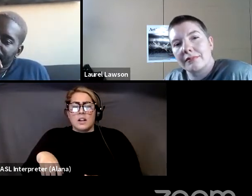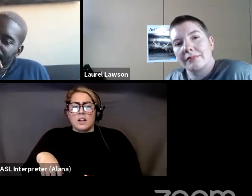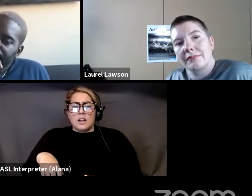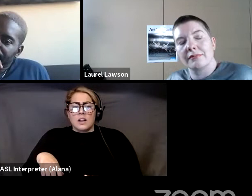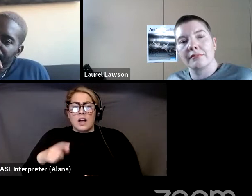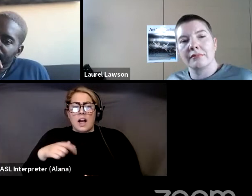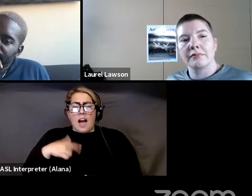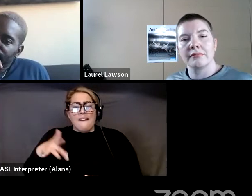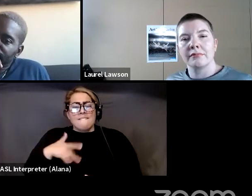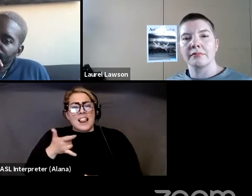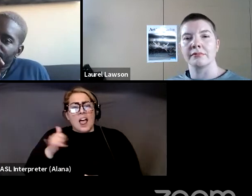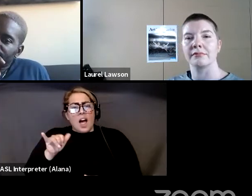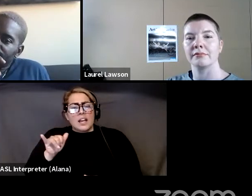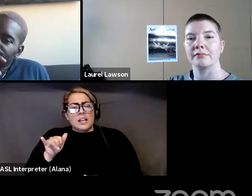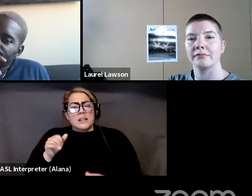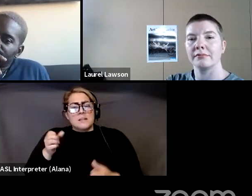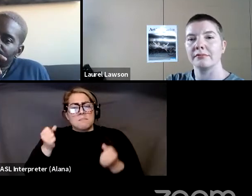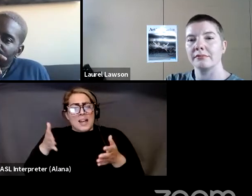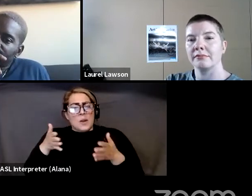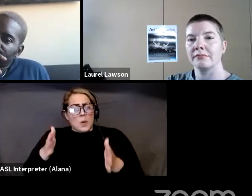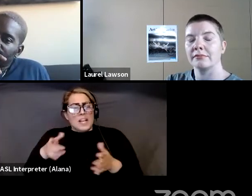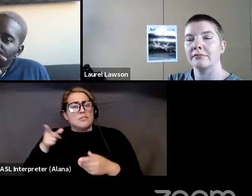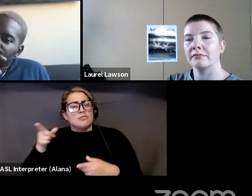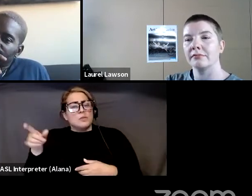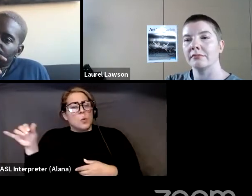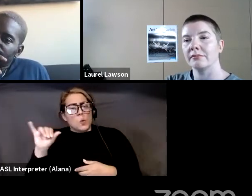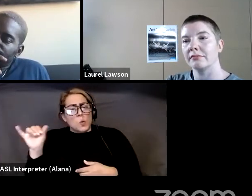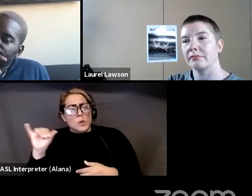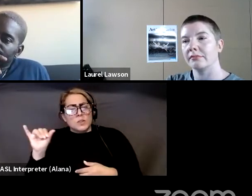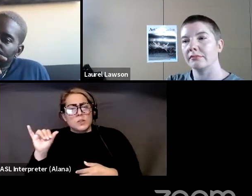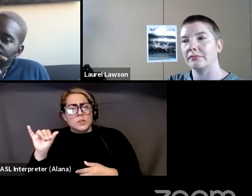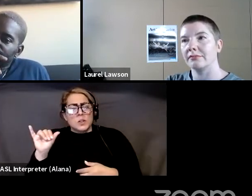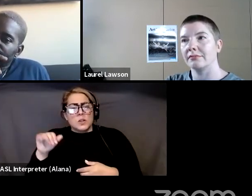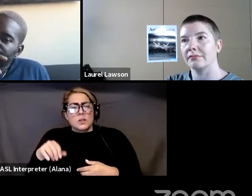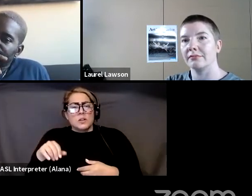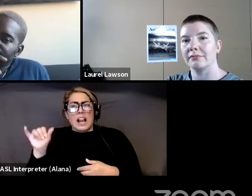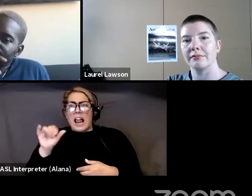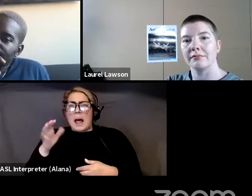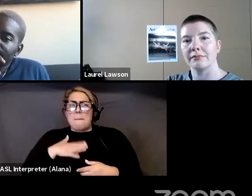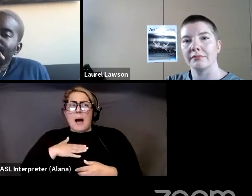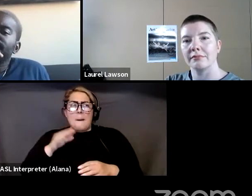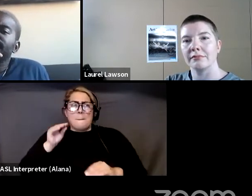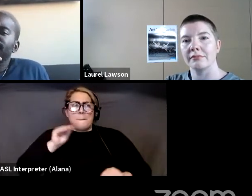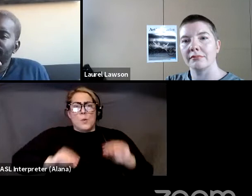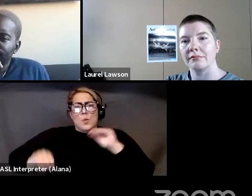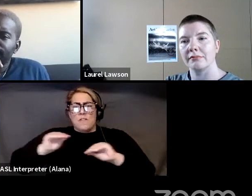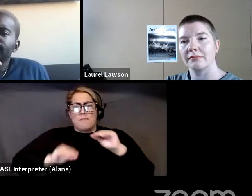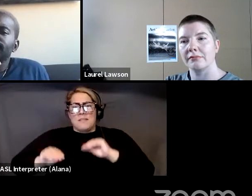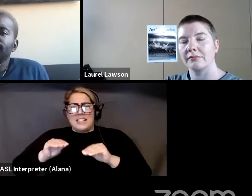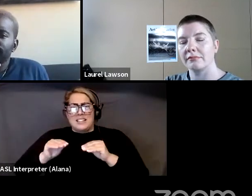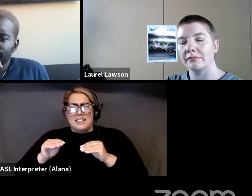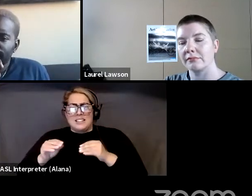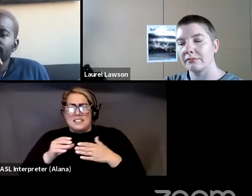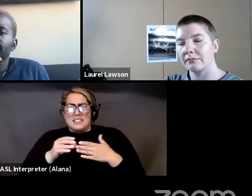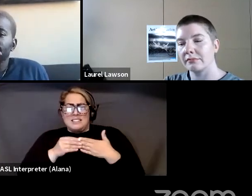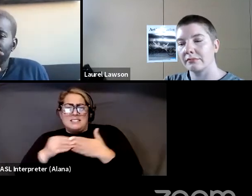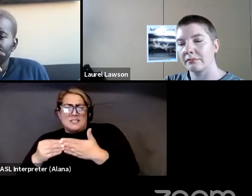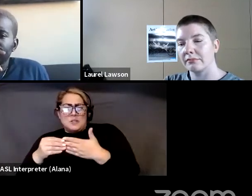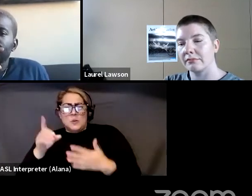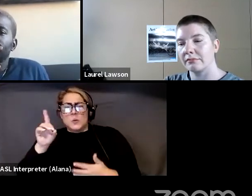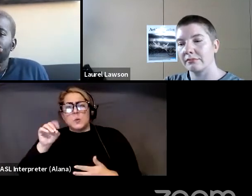I feel like in many ways, like she also was like my movement doula, like my crip movement